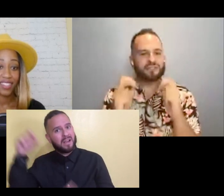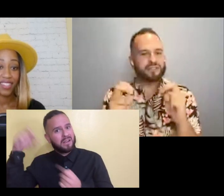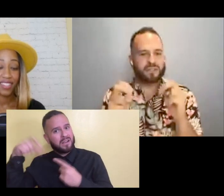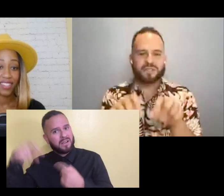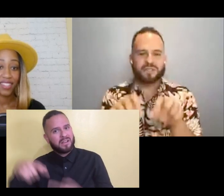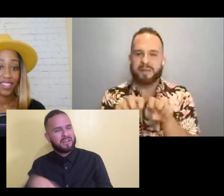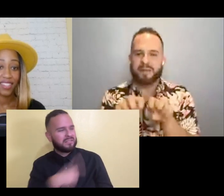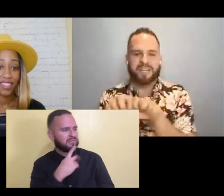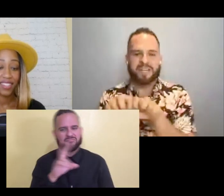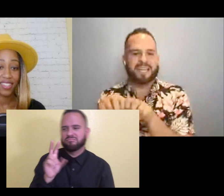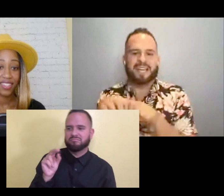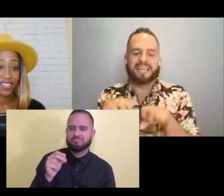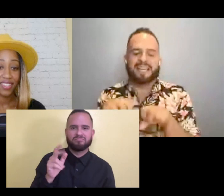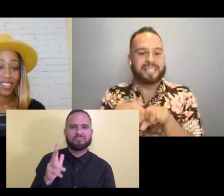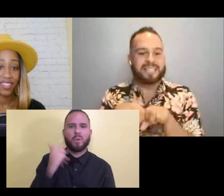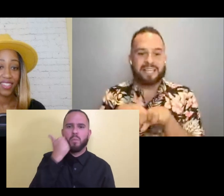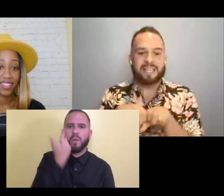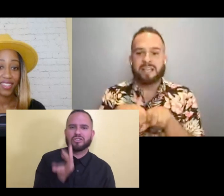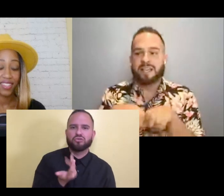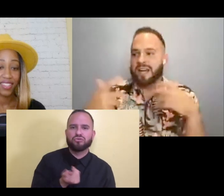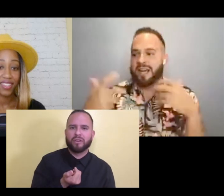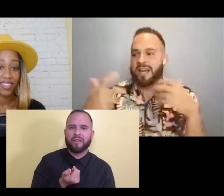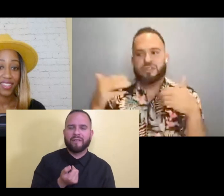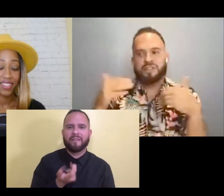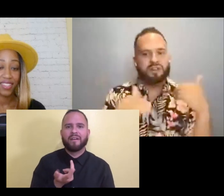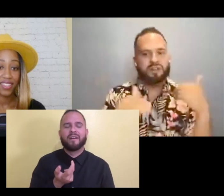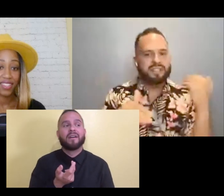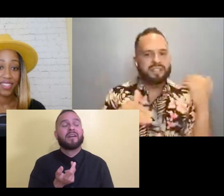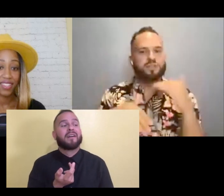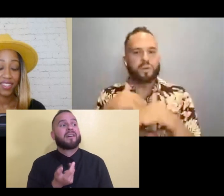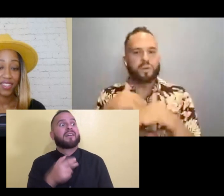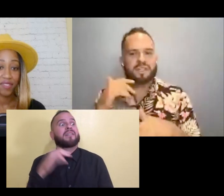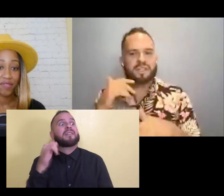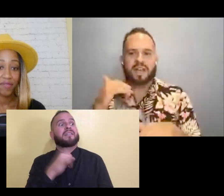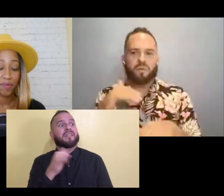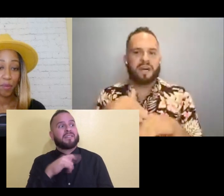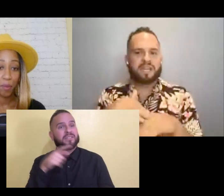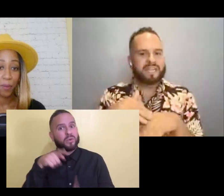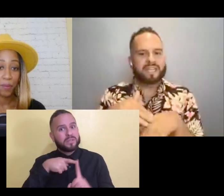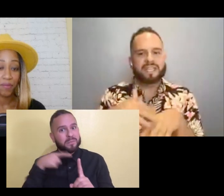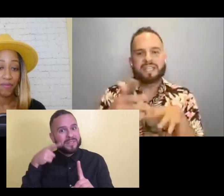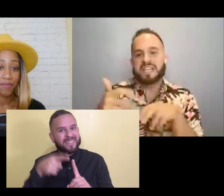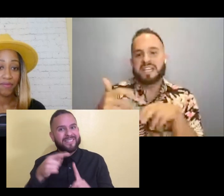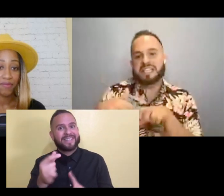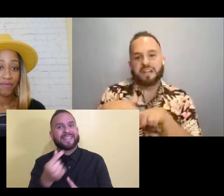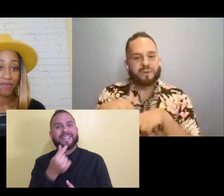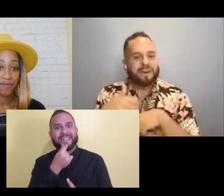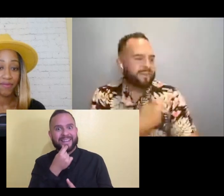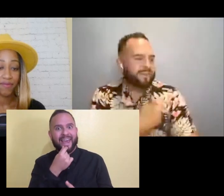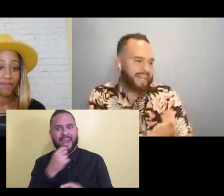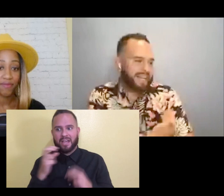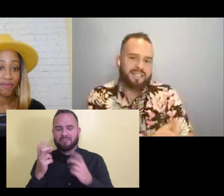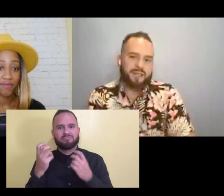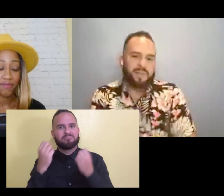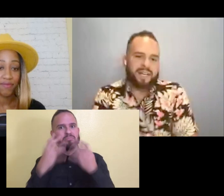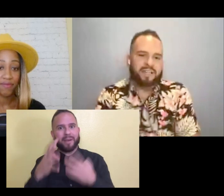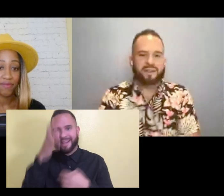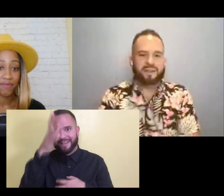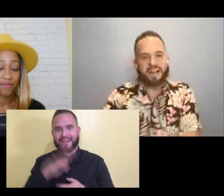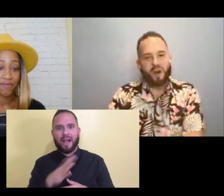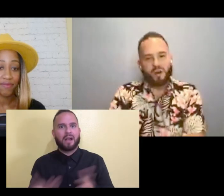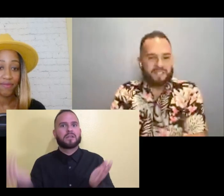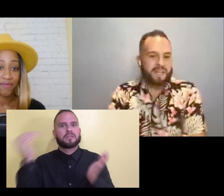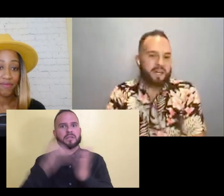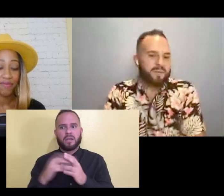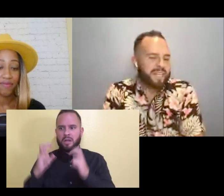bunch of dudes, same thing, like knee to knee. And you just started seeing tourists like walking in, sit right next to somebody, like,